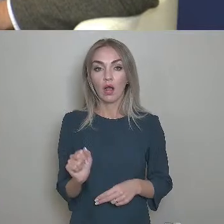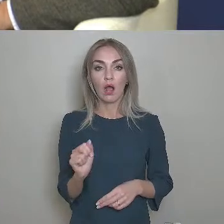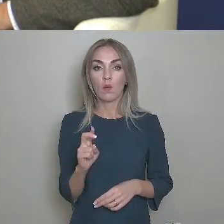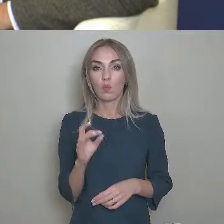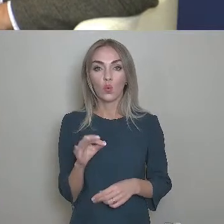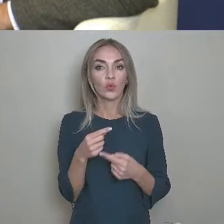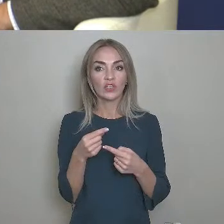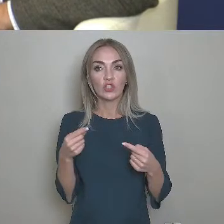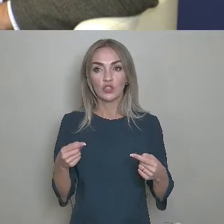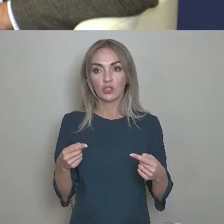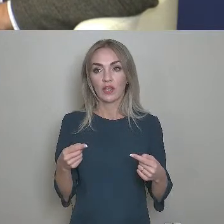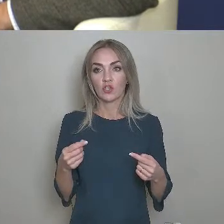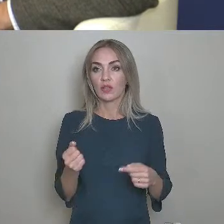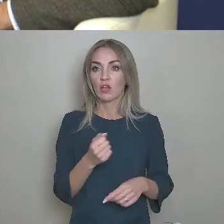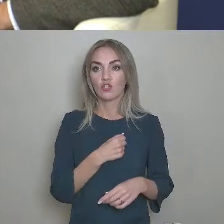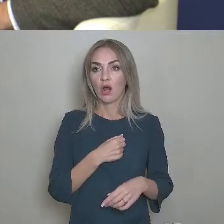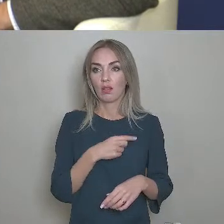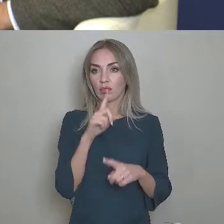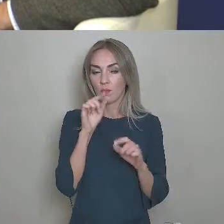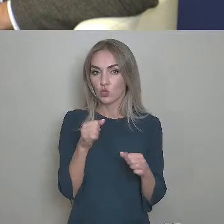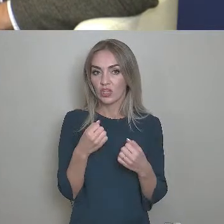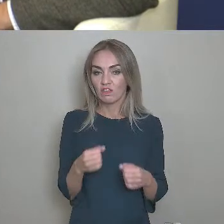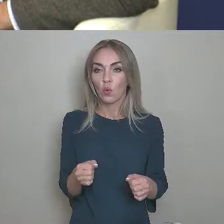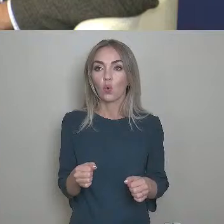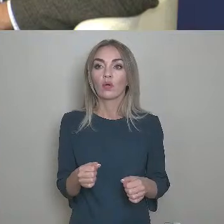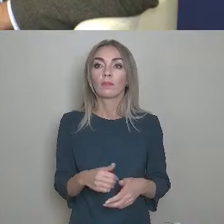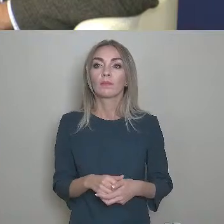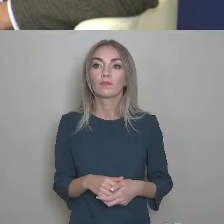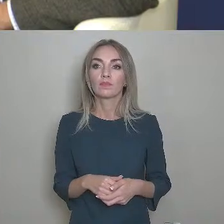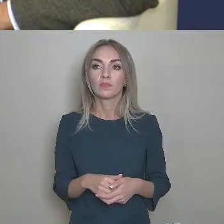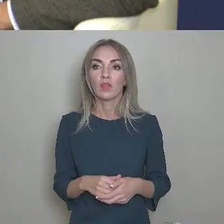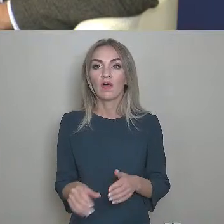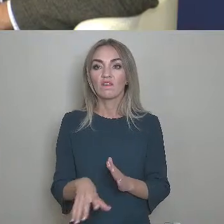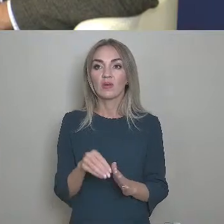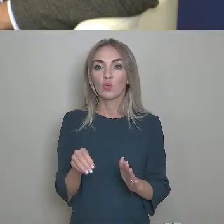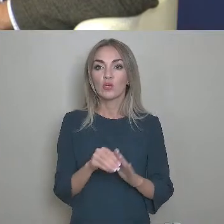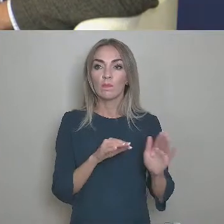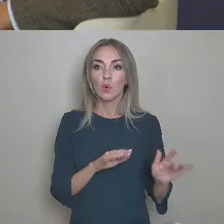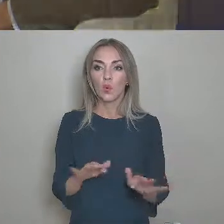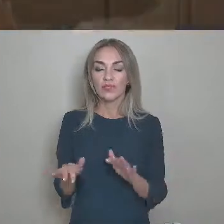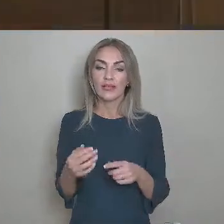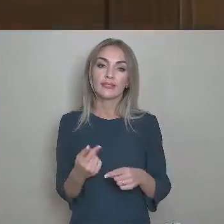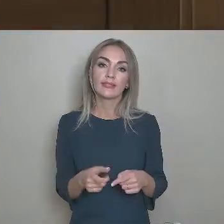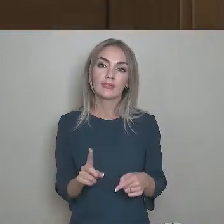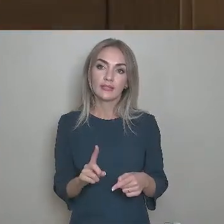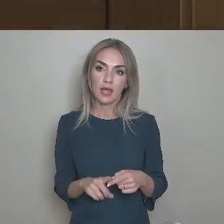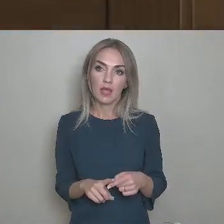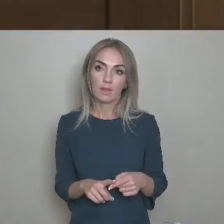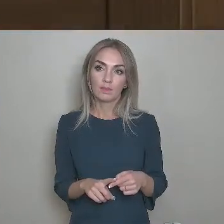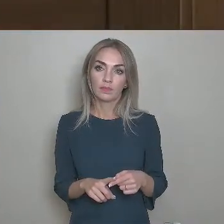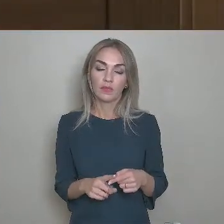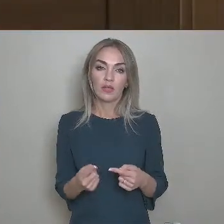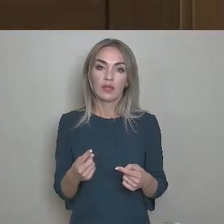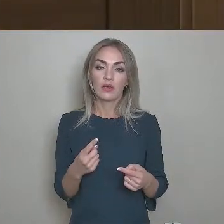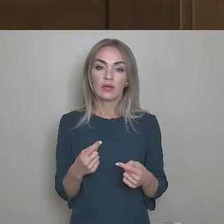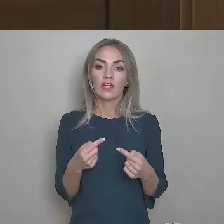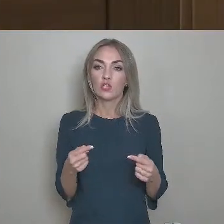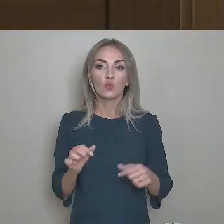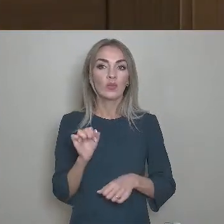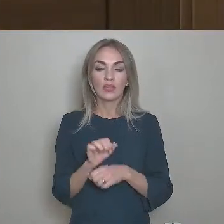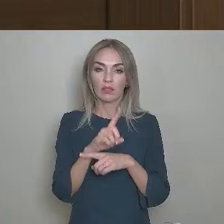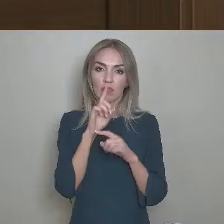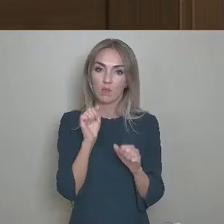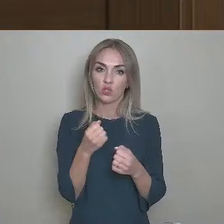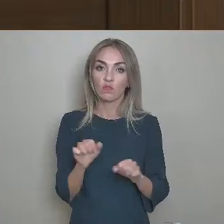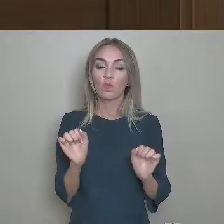issued a decision. And unfortunately, we cannot adjust it now because the electoral process could not